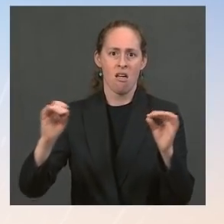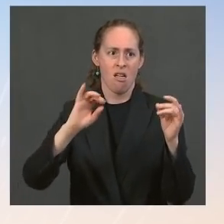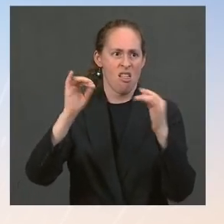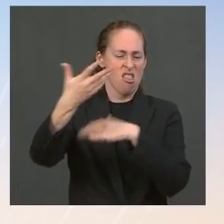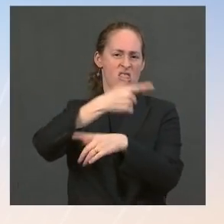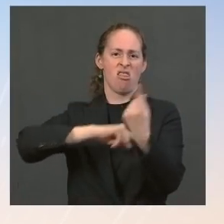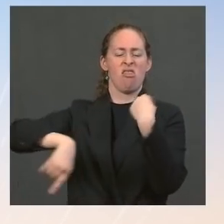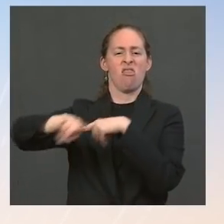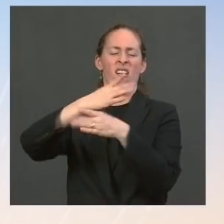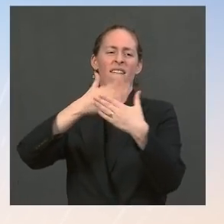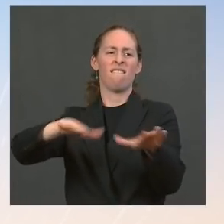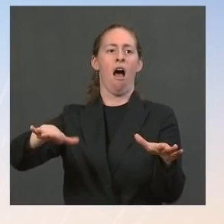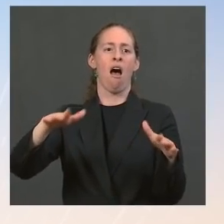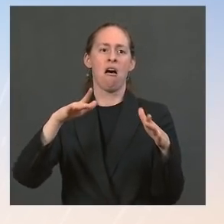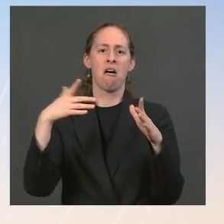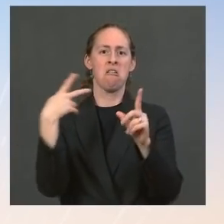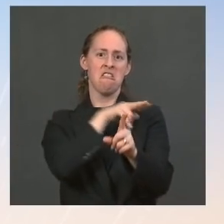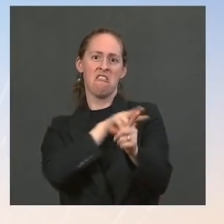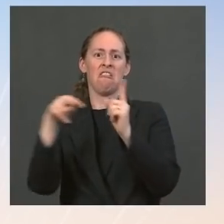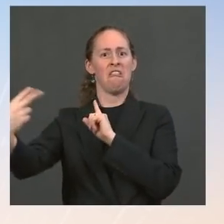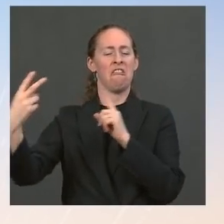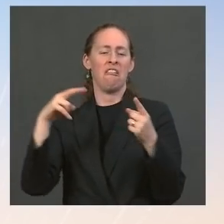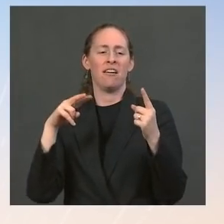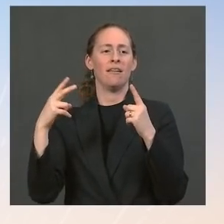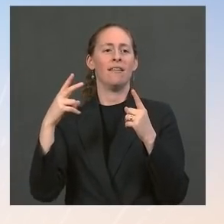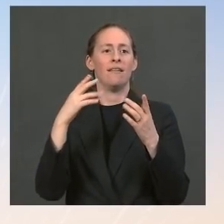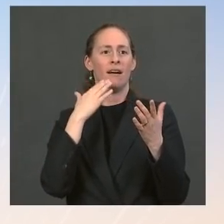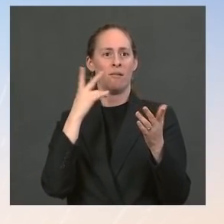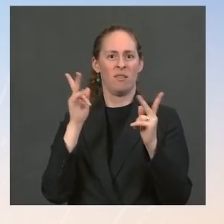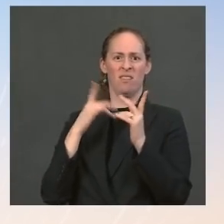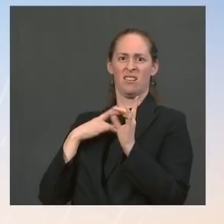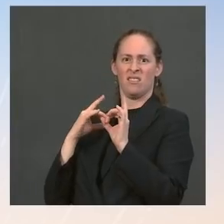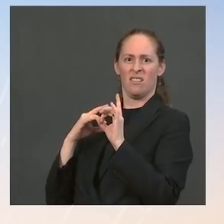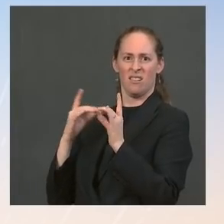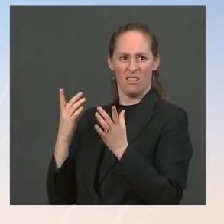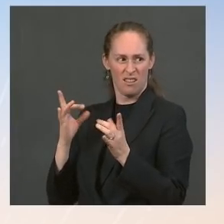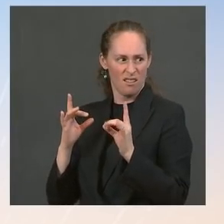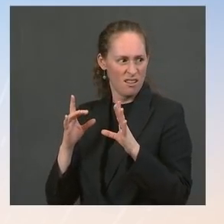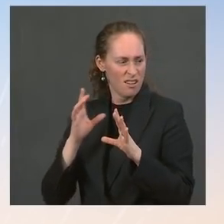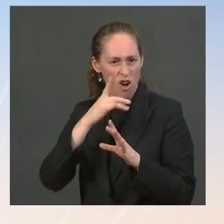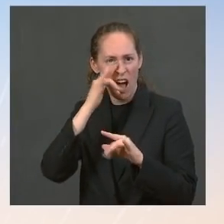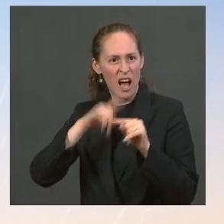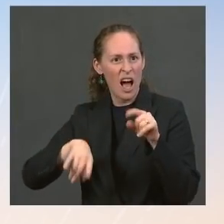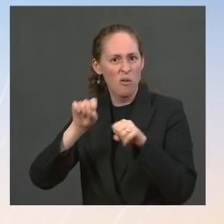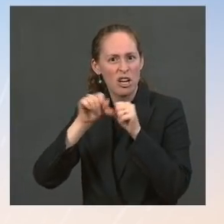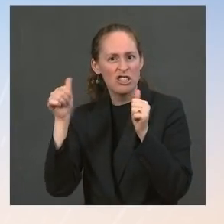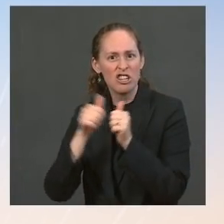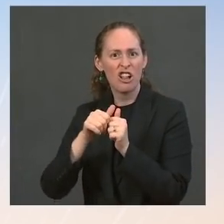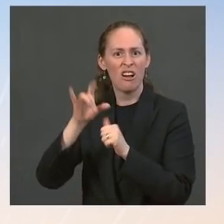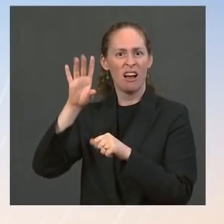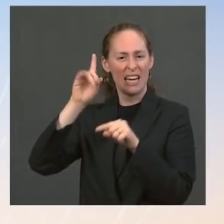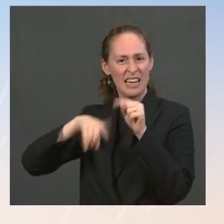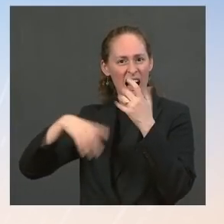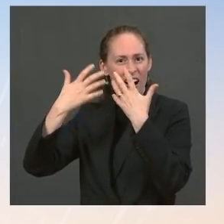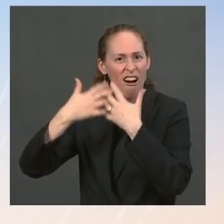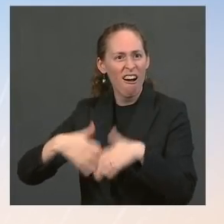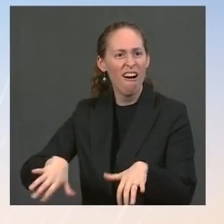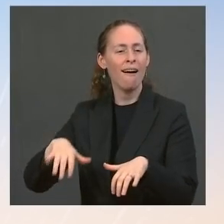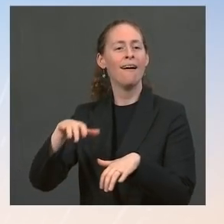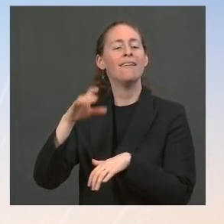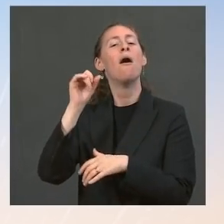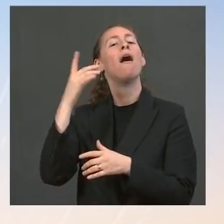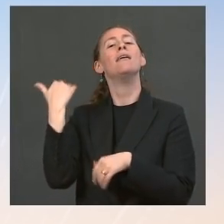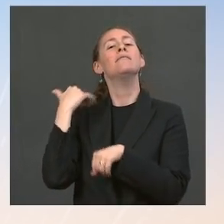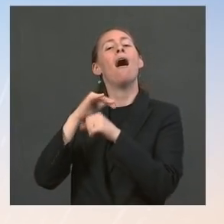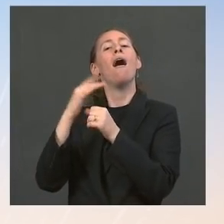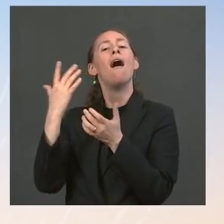there's a view from many in the public, as per the question earlier, that people can't work together, can't get things done. And this was an opportunity to have a